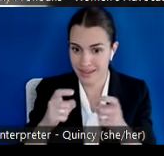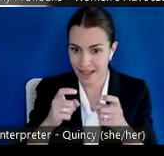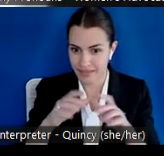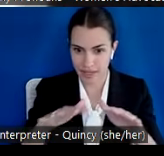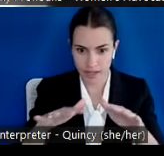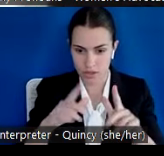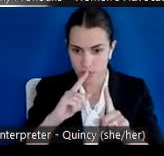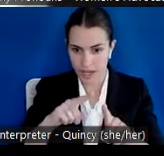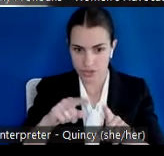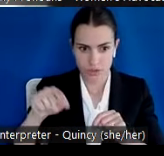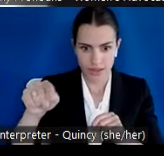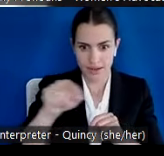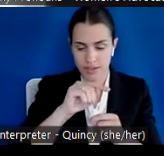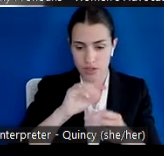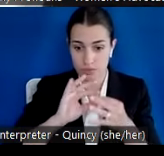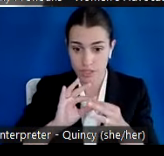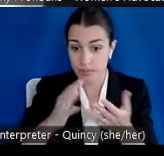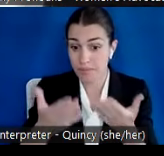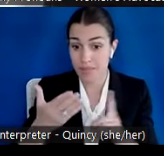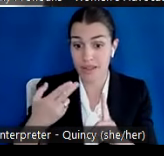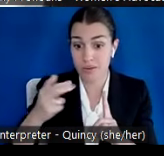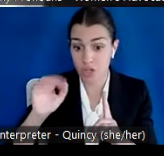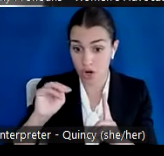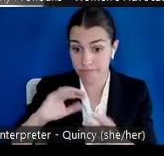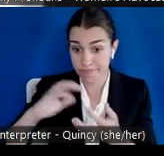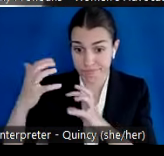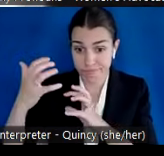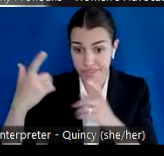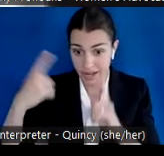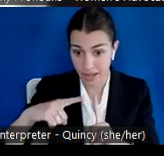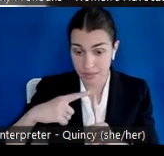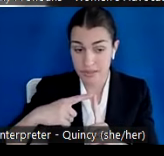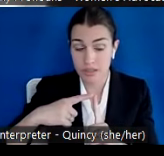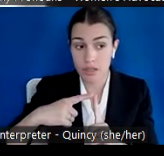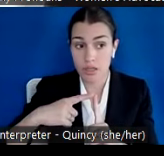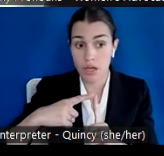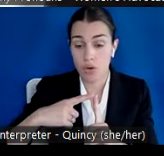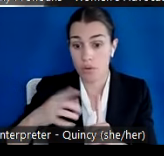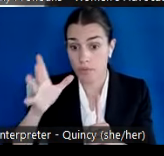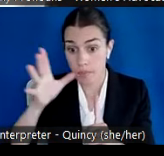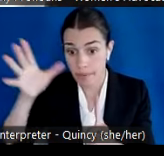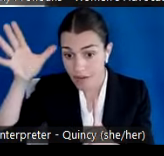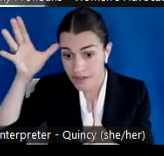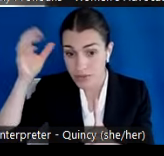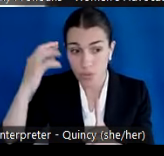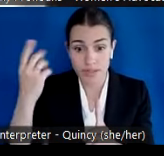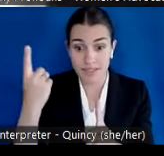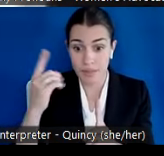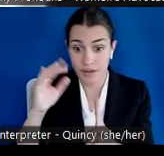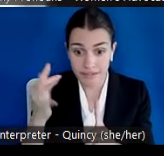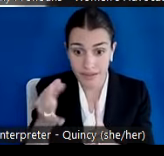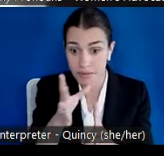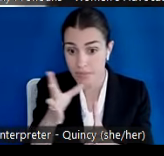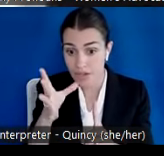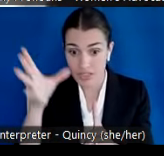relationships. So maybe there was harm done where, you know, a parent or someone in the family had made